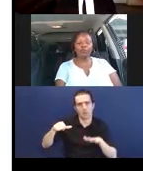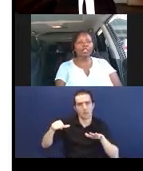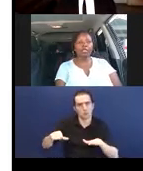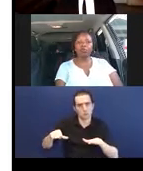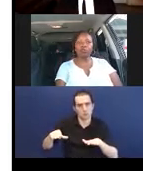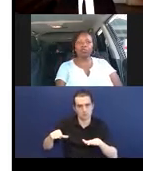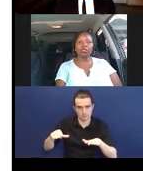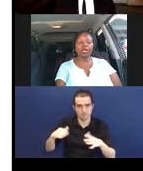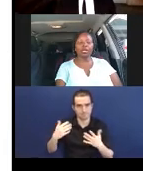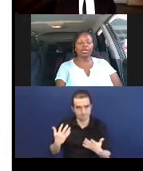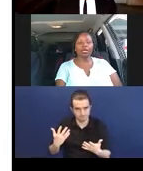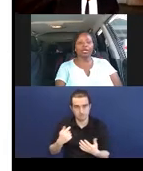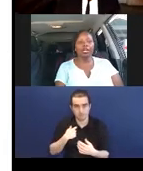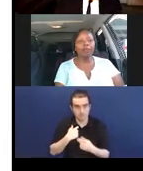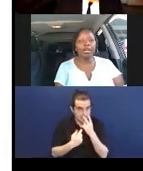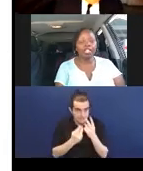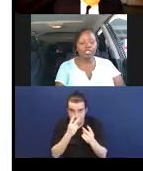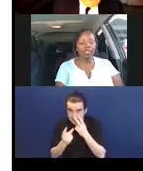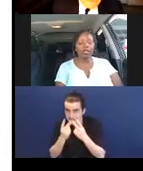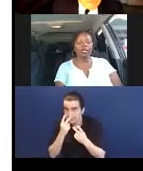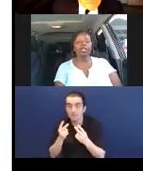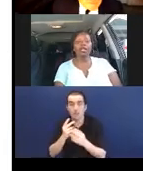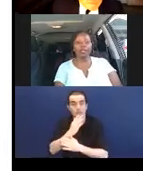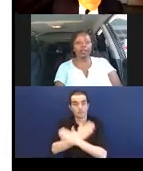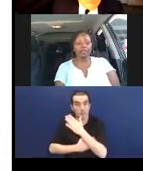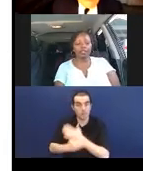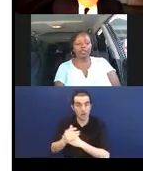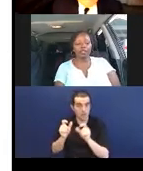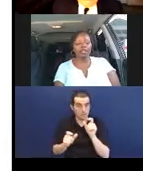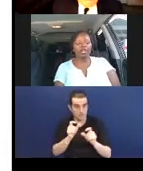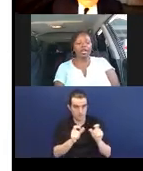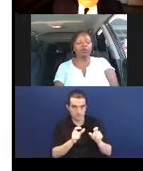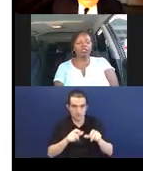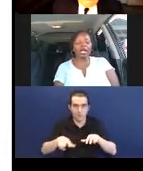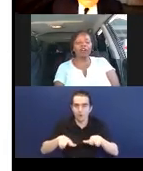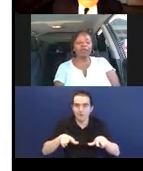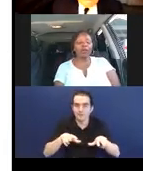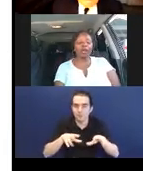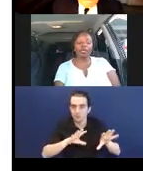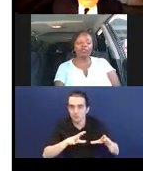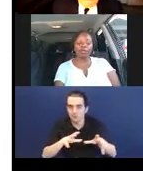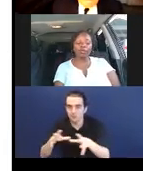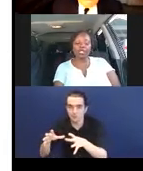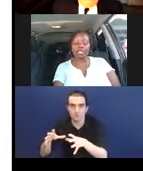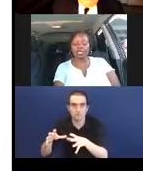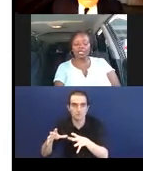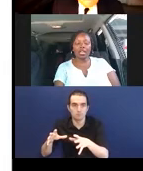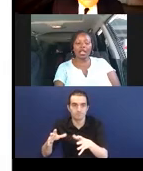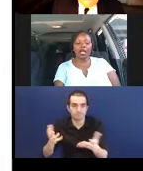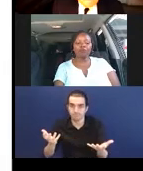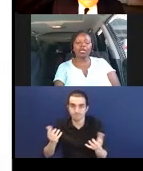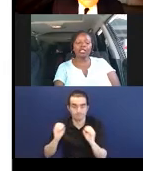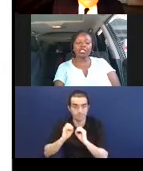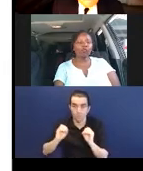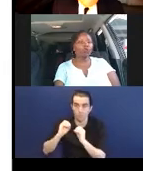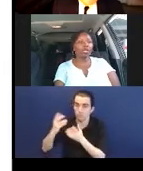few exceptions like Malaysia and Guyana. And there was lack of information access has